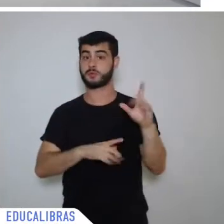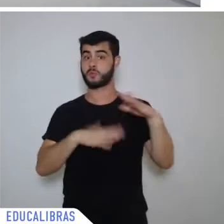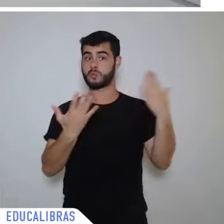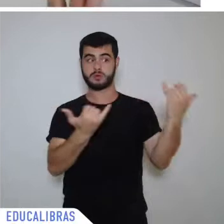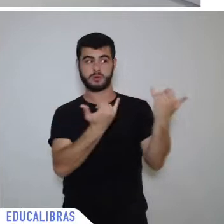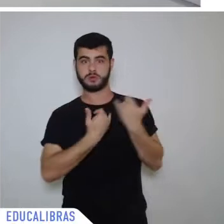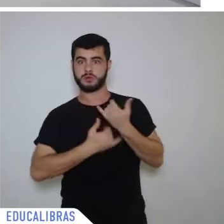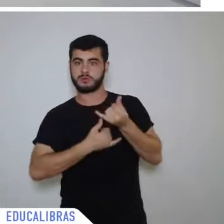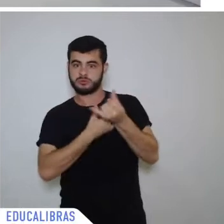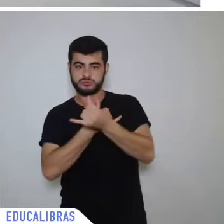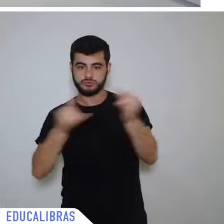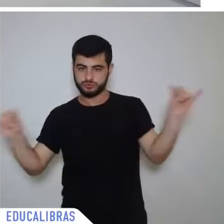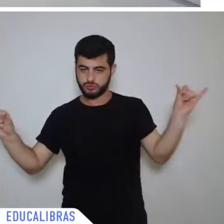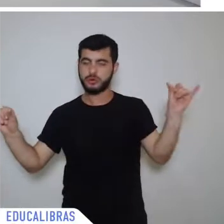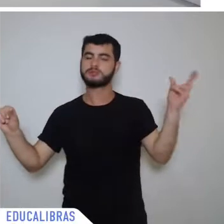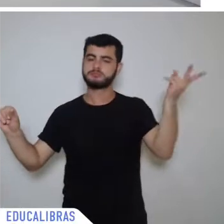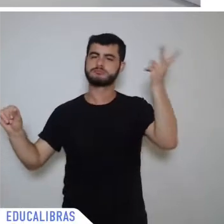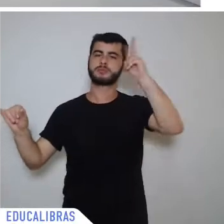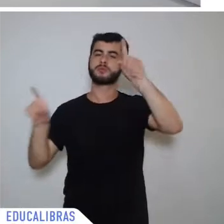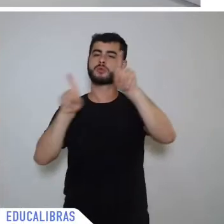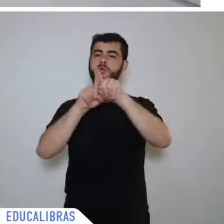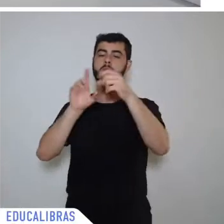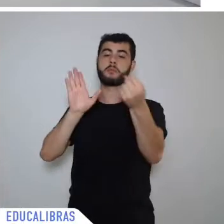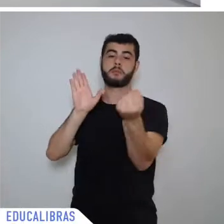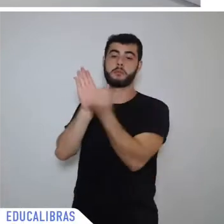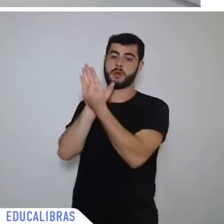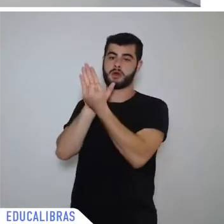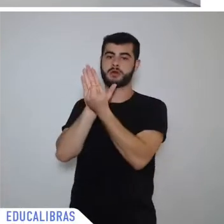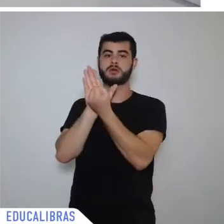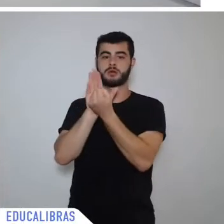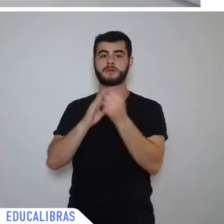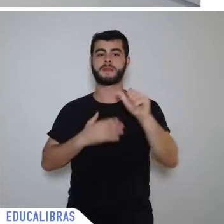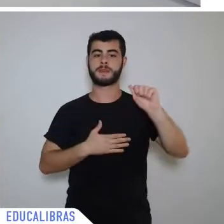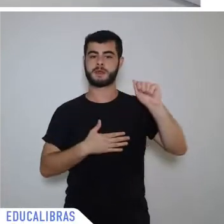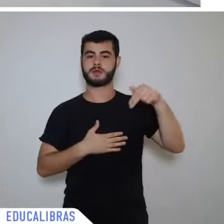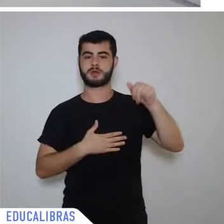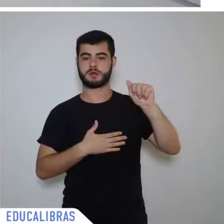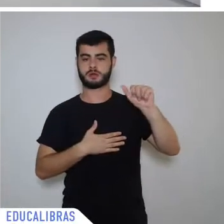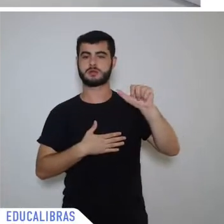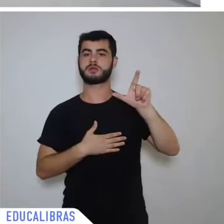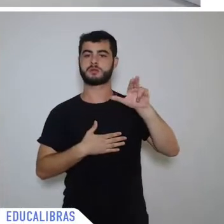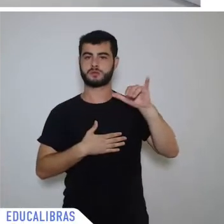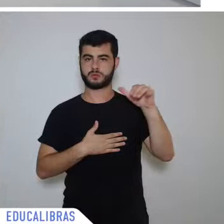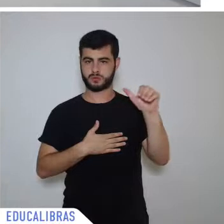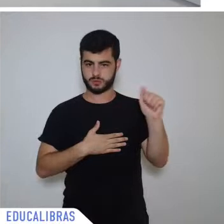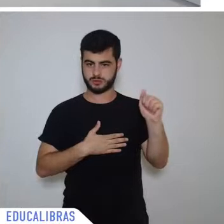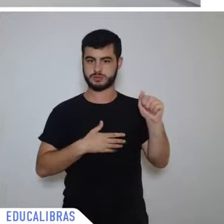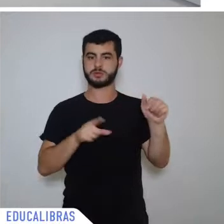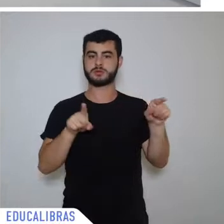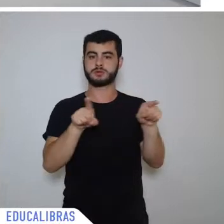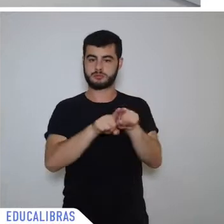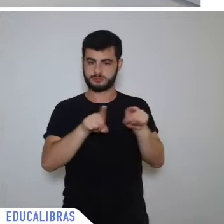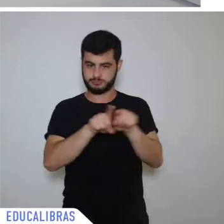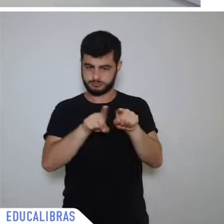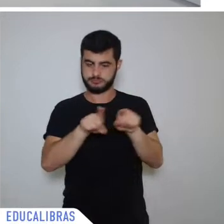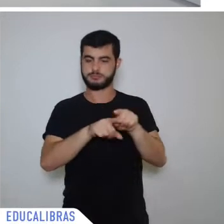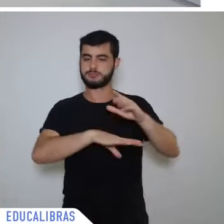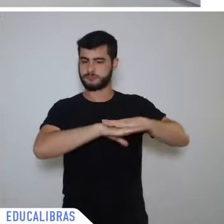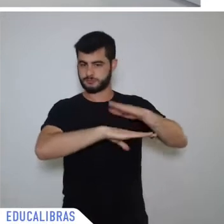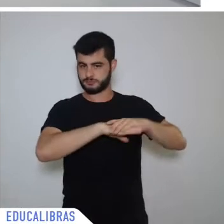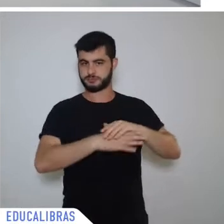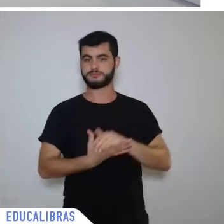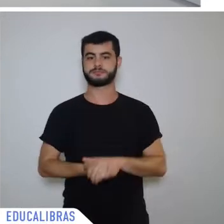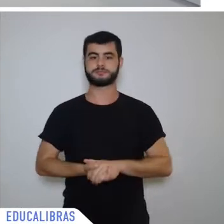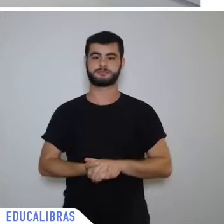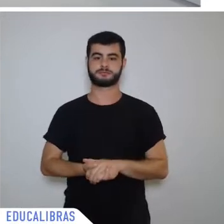substitute who's white in office. Since the historical election of Ana Lúcia, hate measures